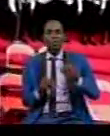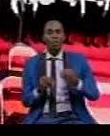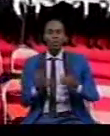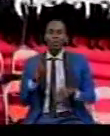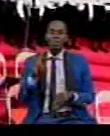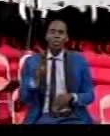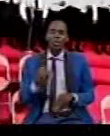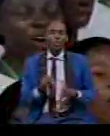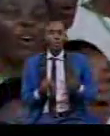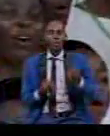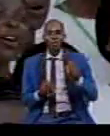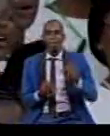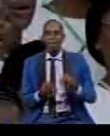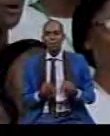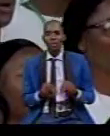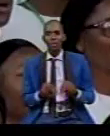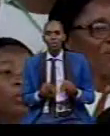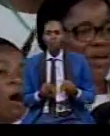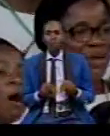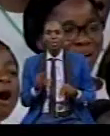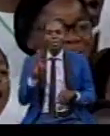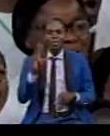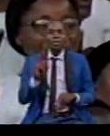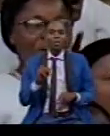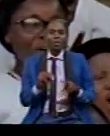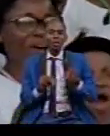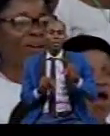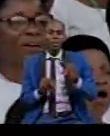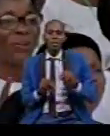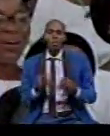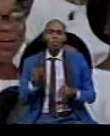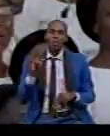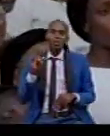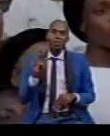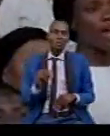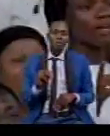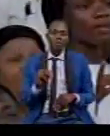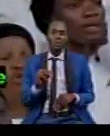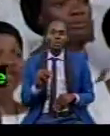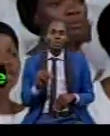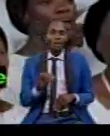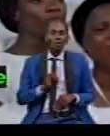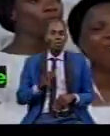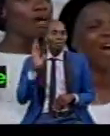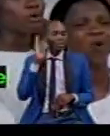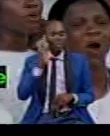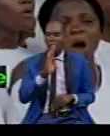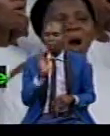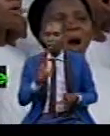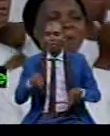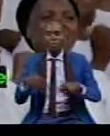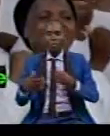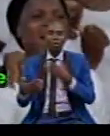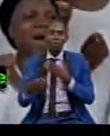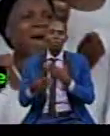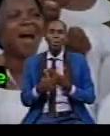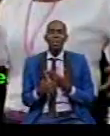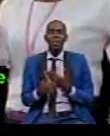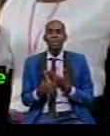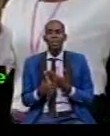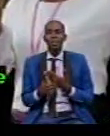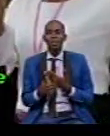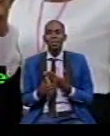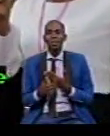If you are online, you have taken this decision, just check under your screen. There is a link going on